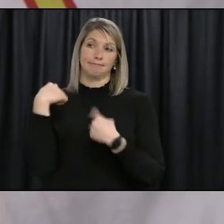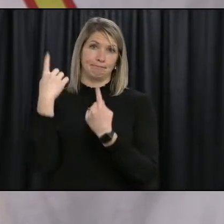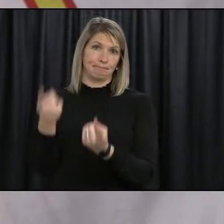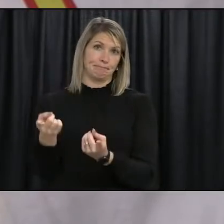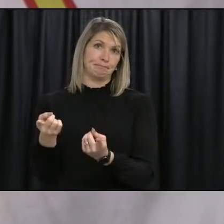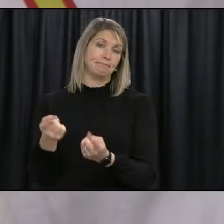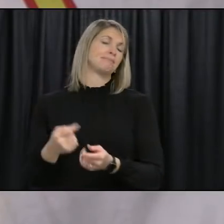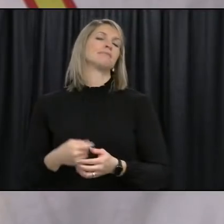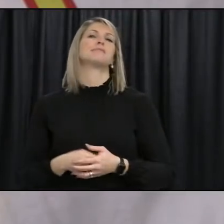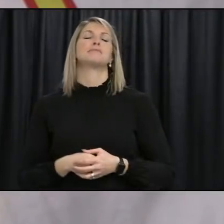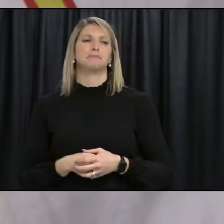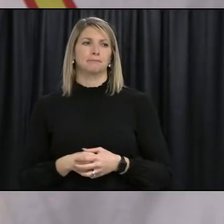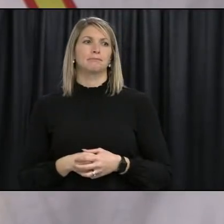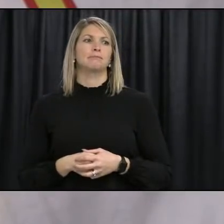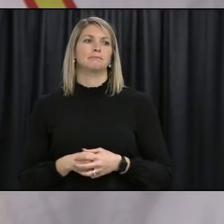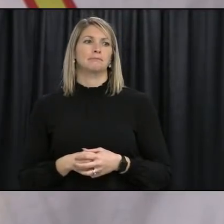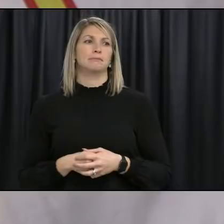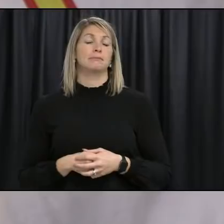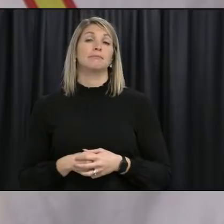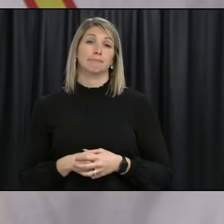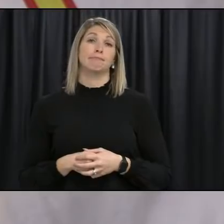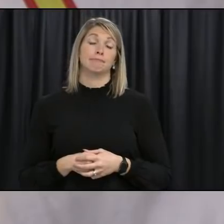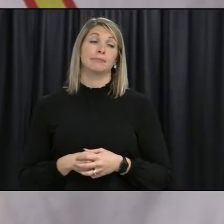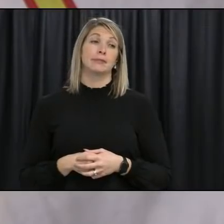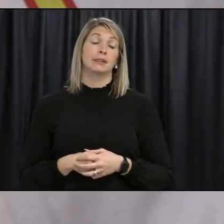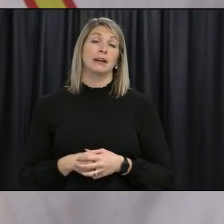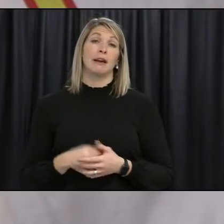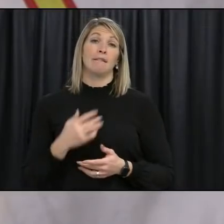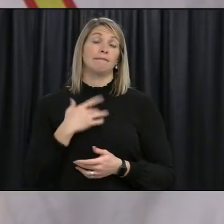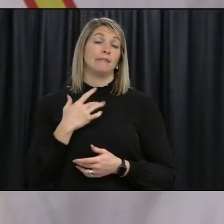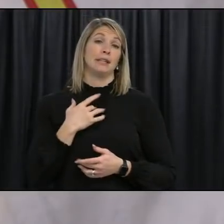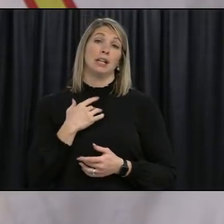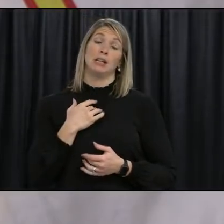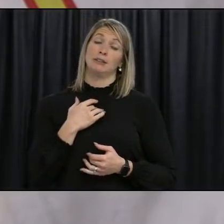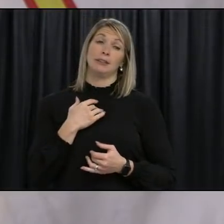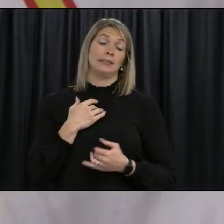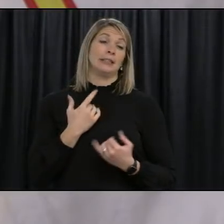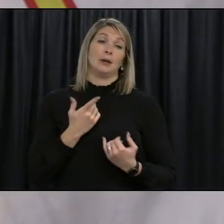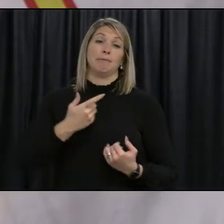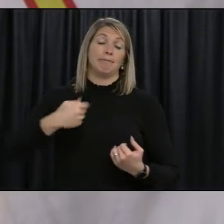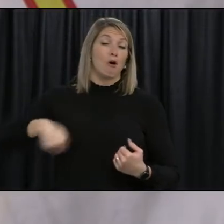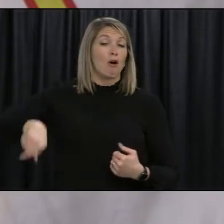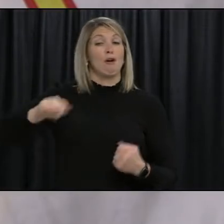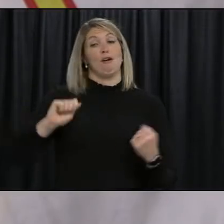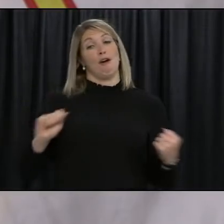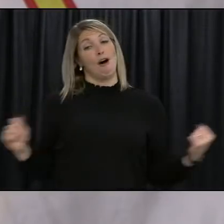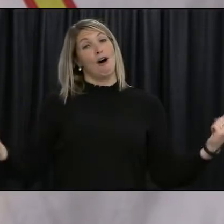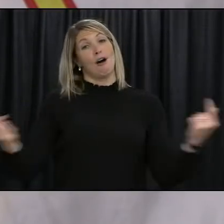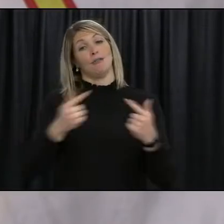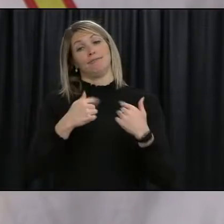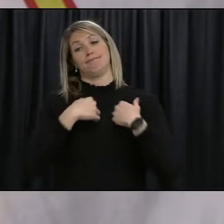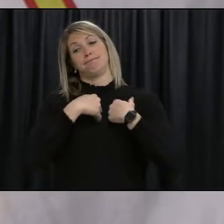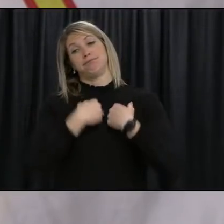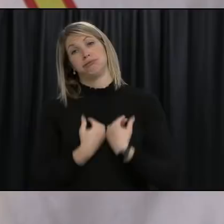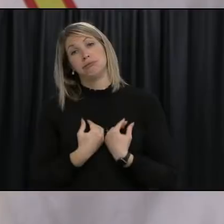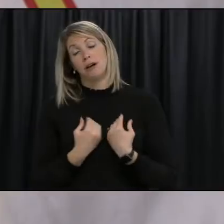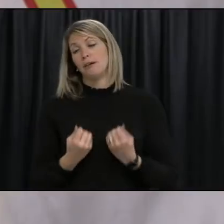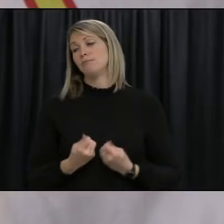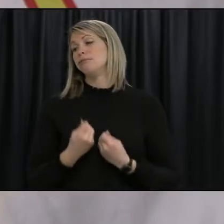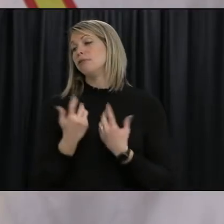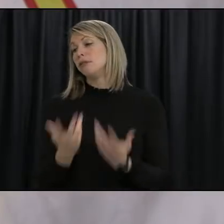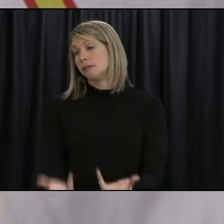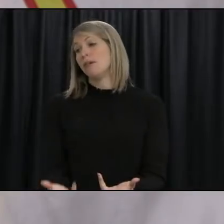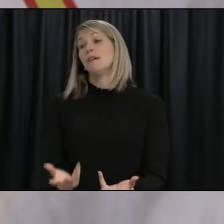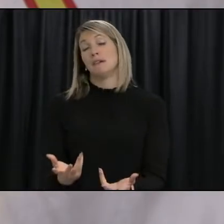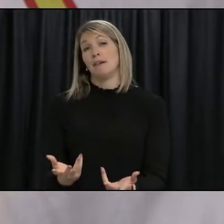I think it is more than fair to say we are all fatigued by COVID-19 and the changes and personal sacrifices we have had to make to navigate this